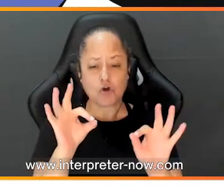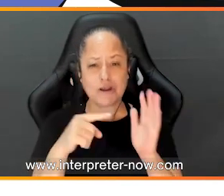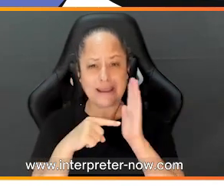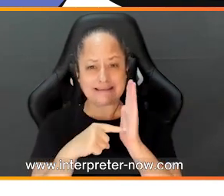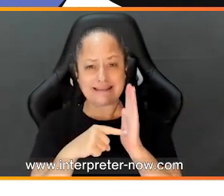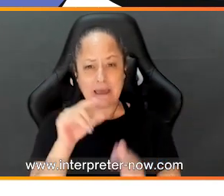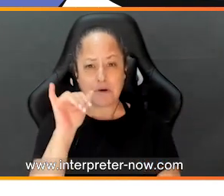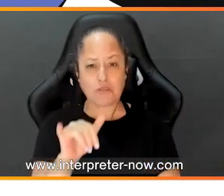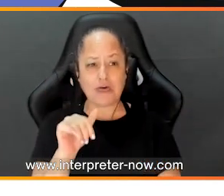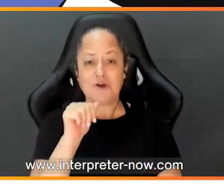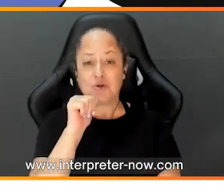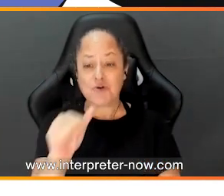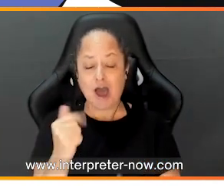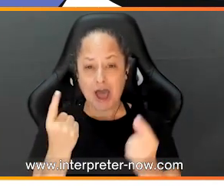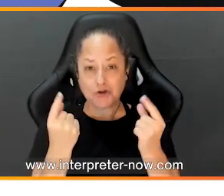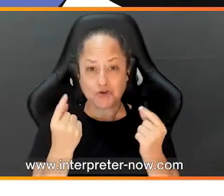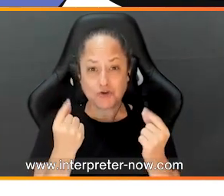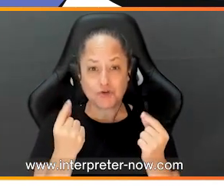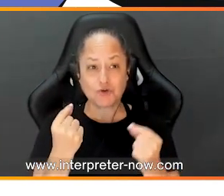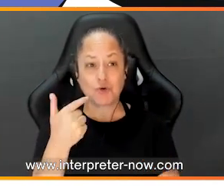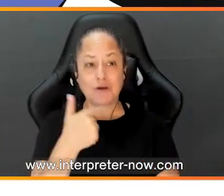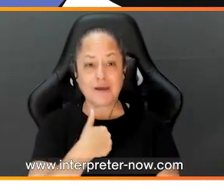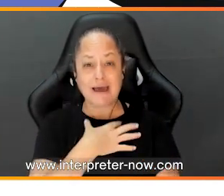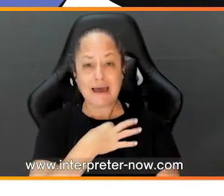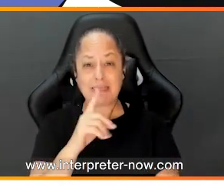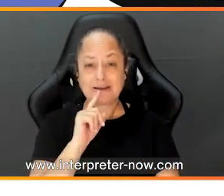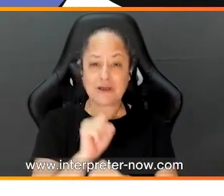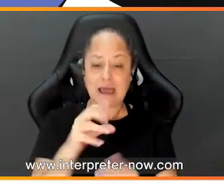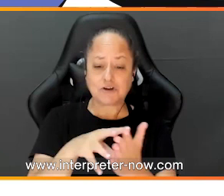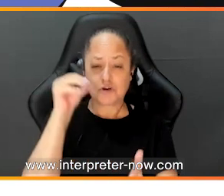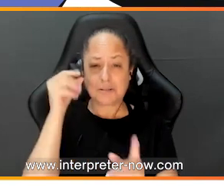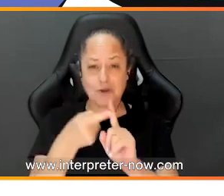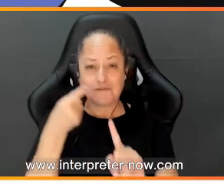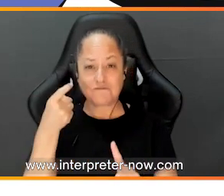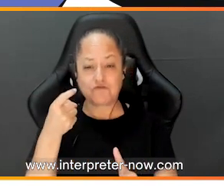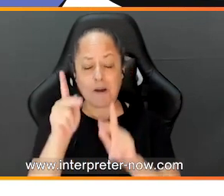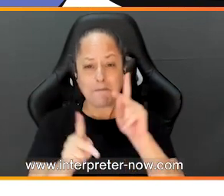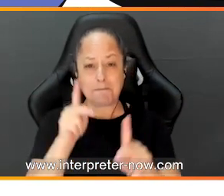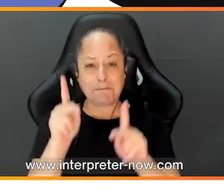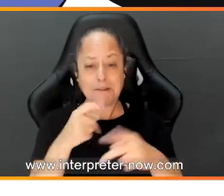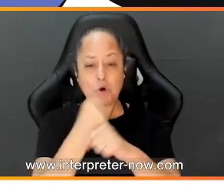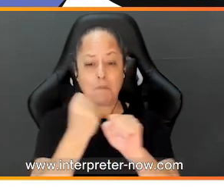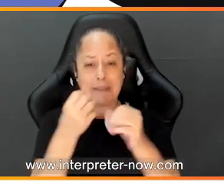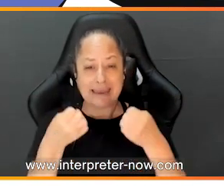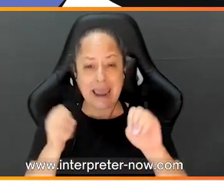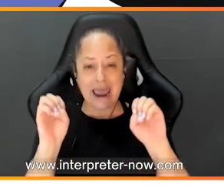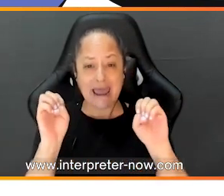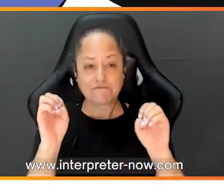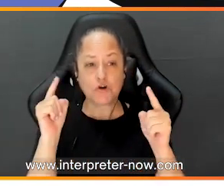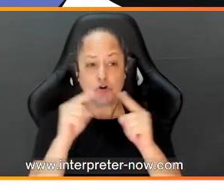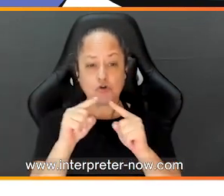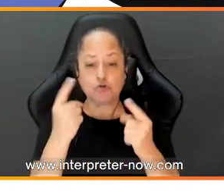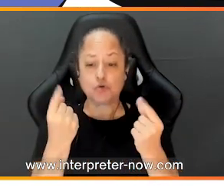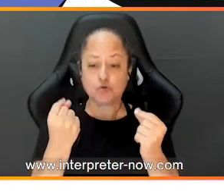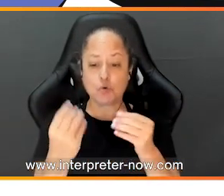there's just so many learnings to draw from the work of Nike. And so this is really more thinking about physical products, but there's a